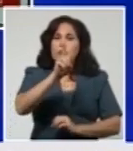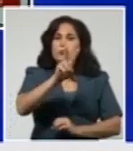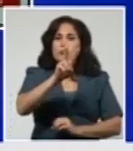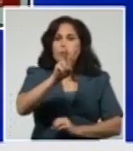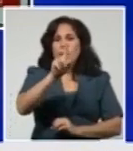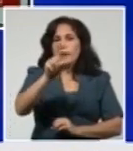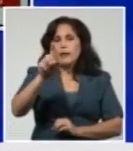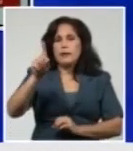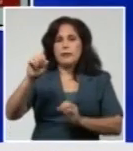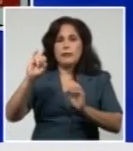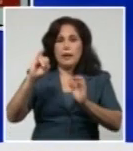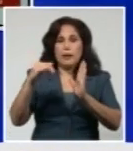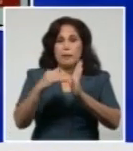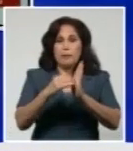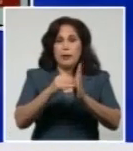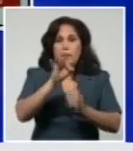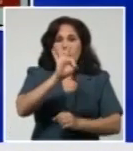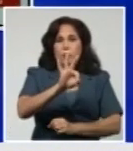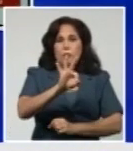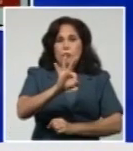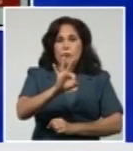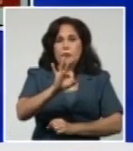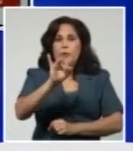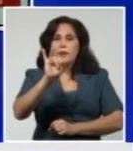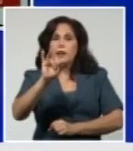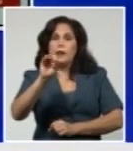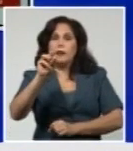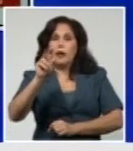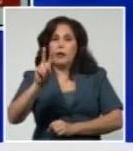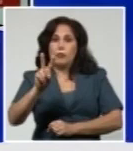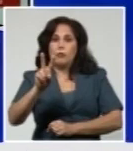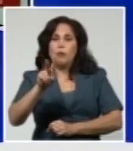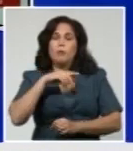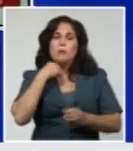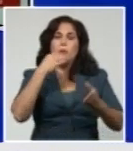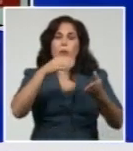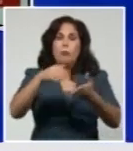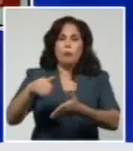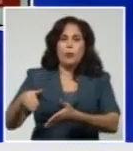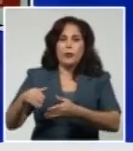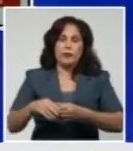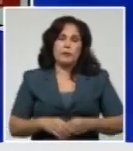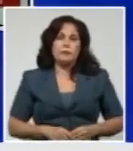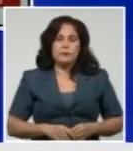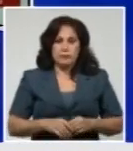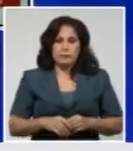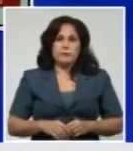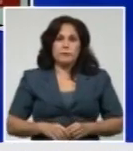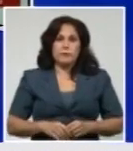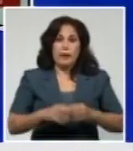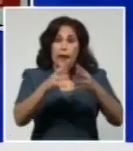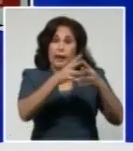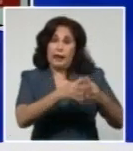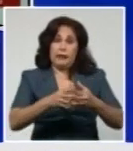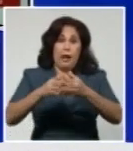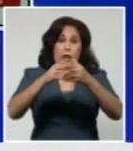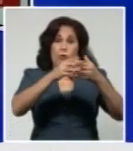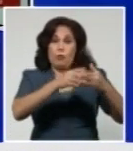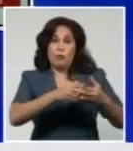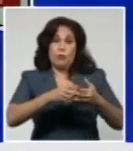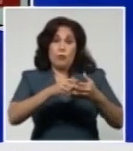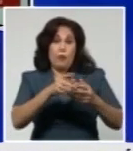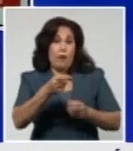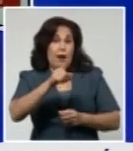59,386 people were diagnosed with the virus yesterday in the United States alone. Then comes India